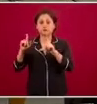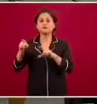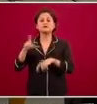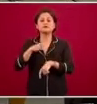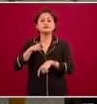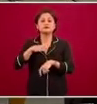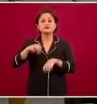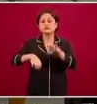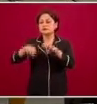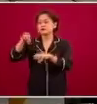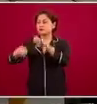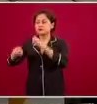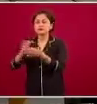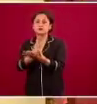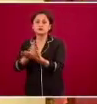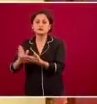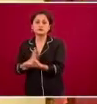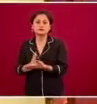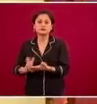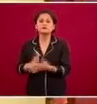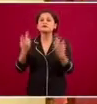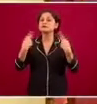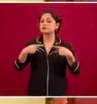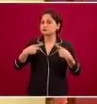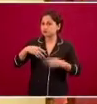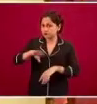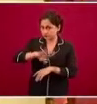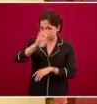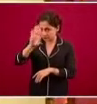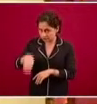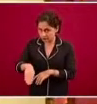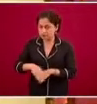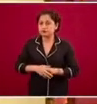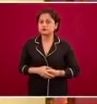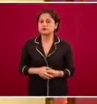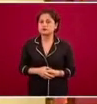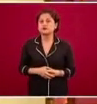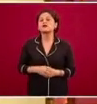Here we can look at the distribution per age group of